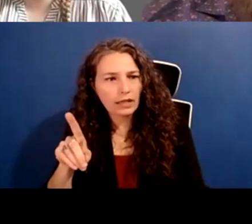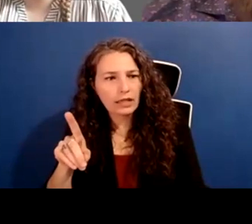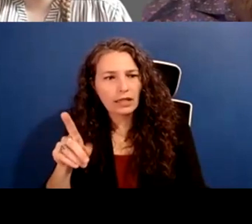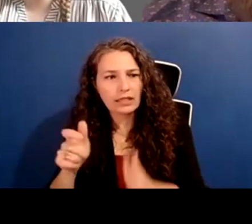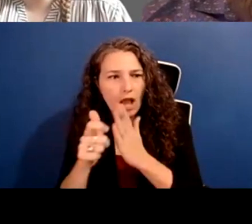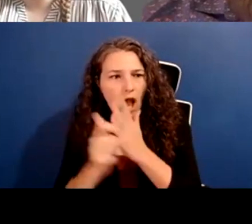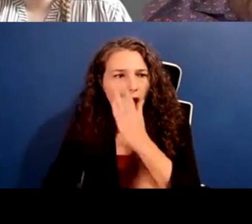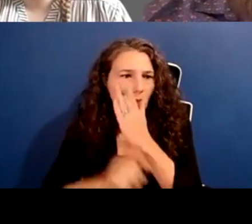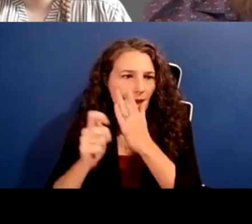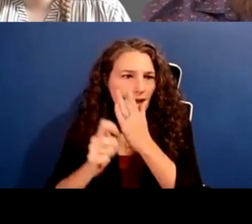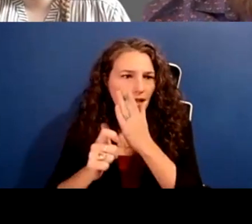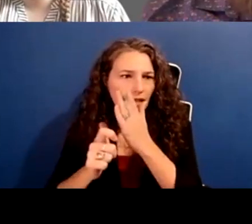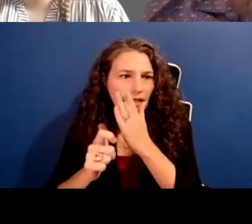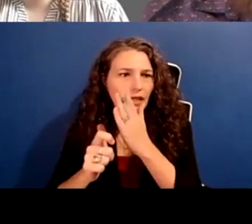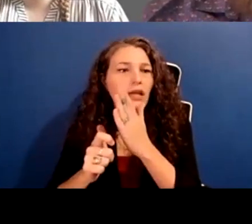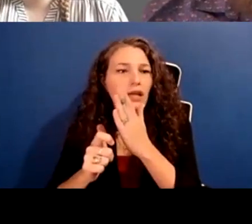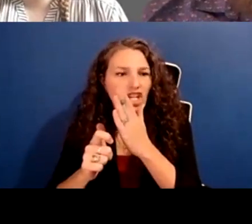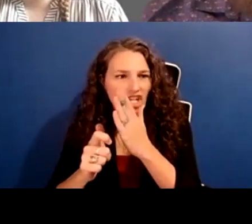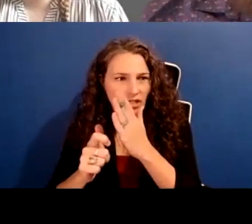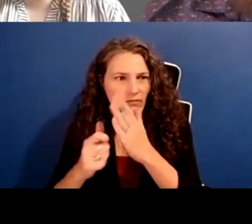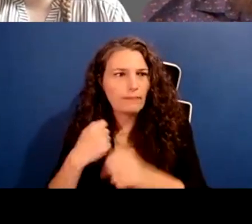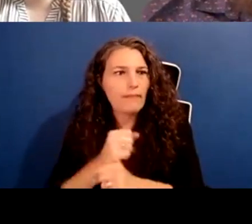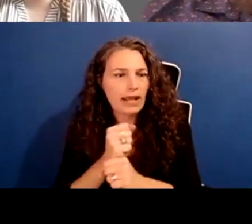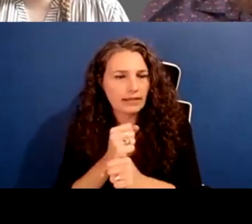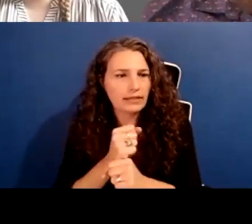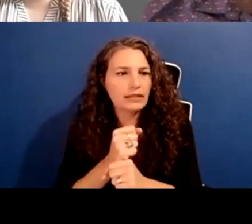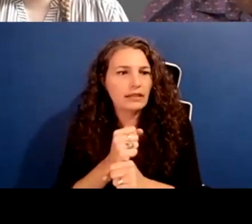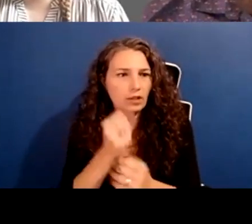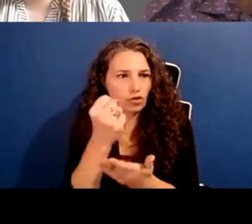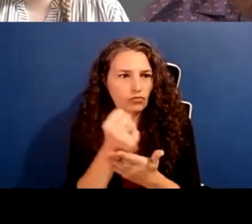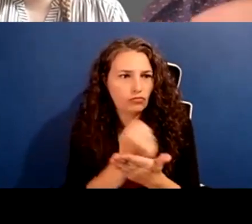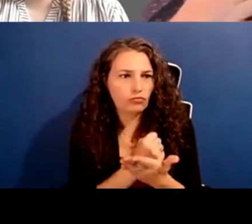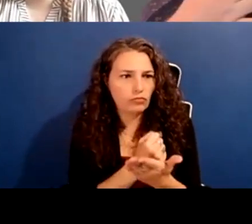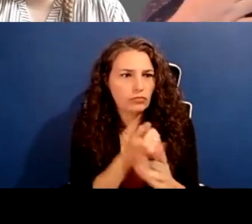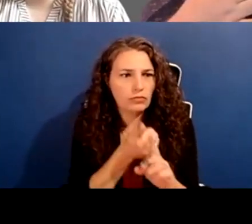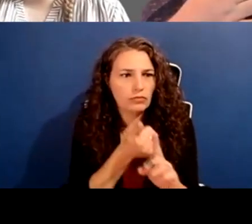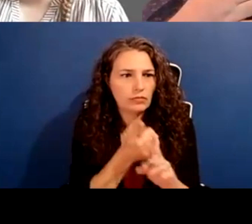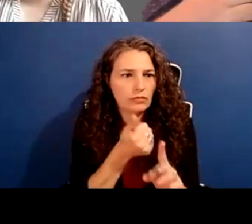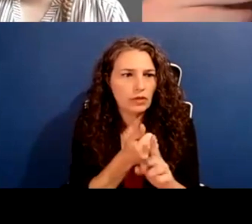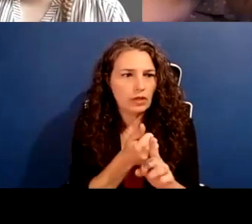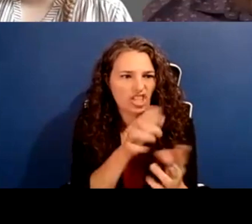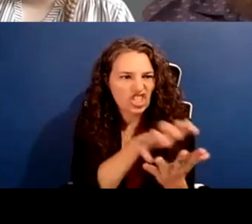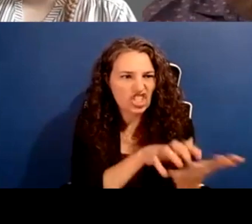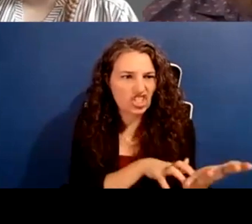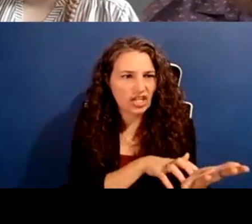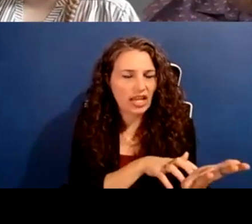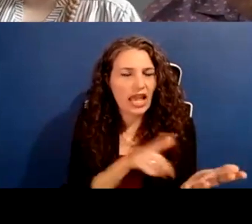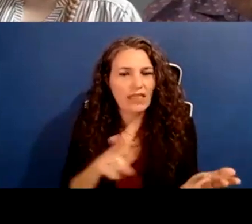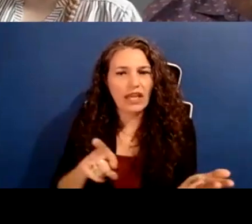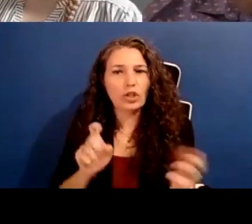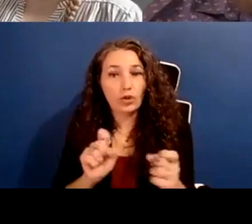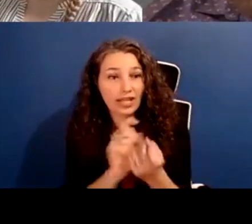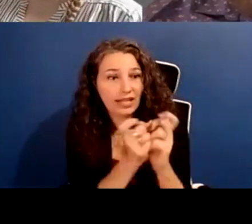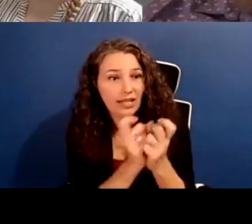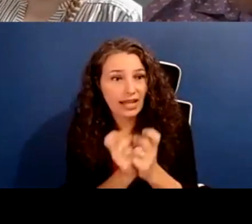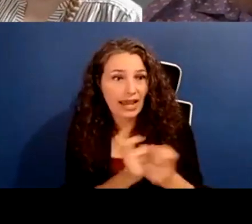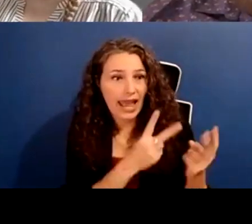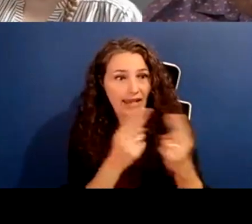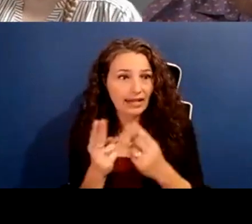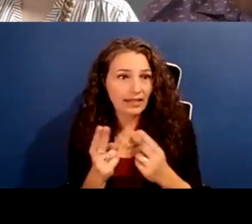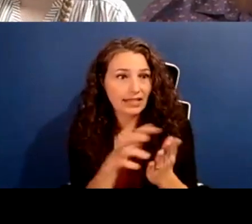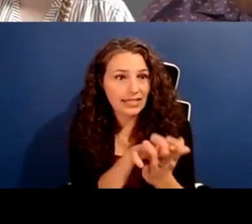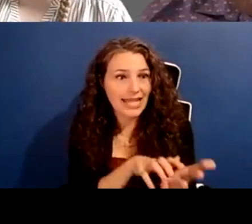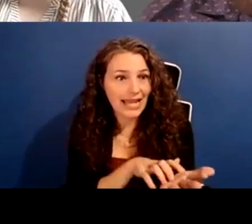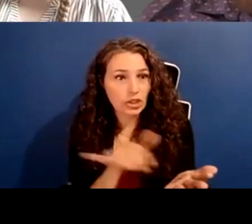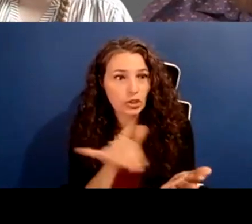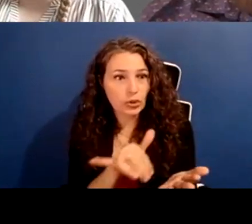auto-generated transcript, and then it'll let you edit the audio as text, and it's apparently very, very good. Heard nothing but good things about it. As far